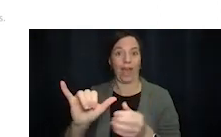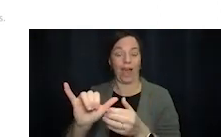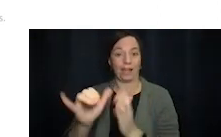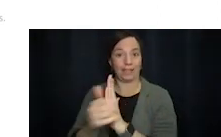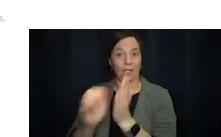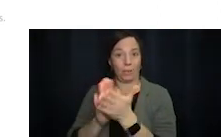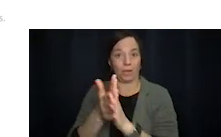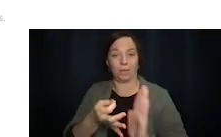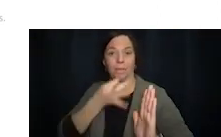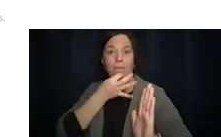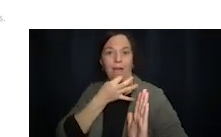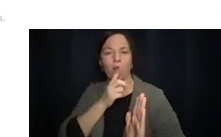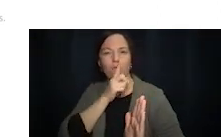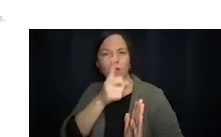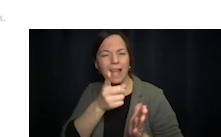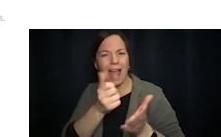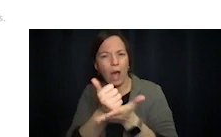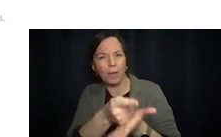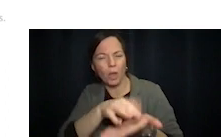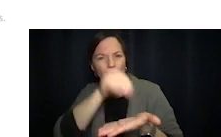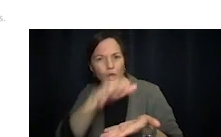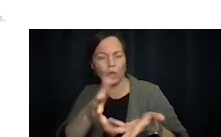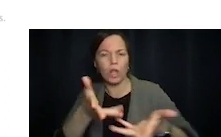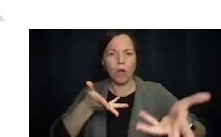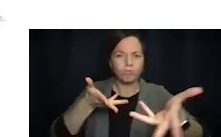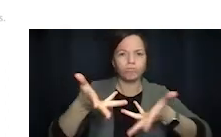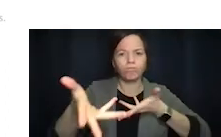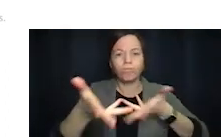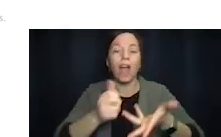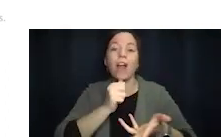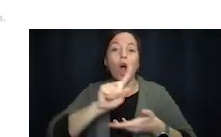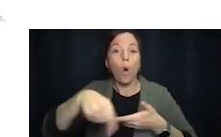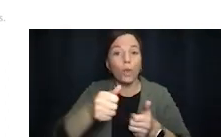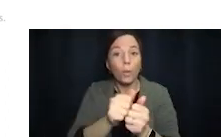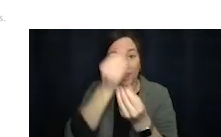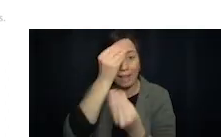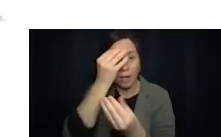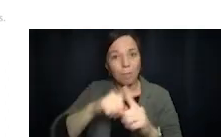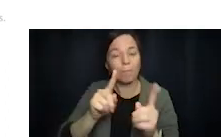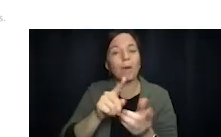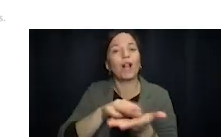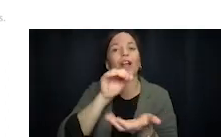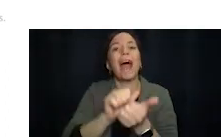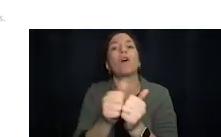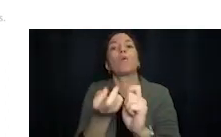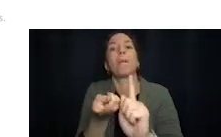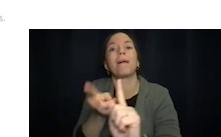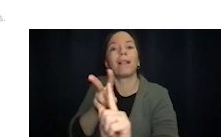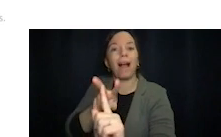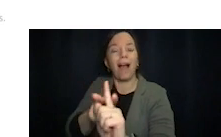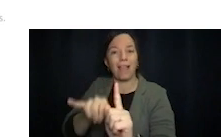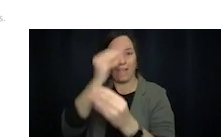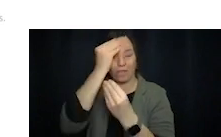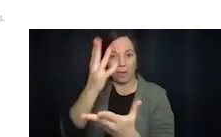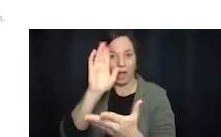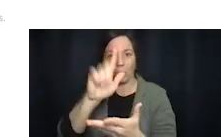learning journey that has them interacting not just with information, but learning how to apply that information in ways that will